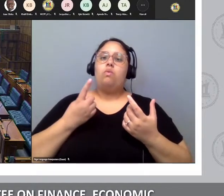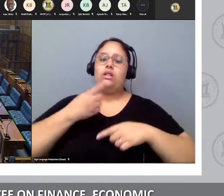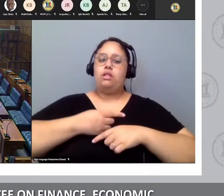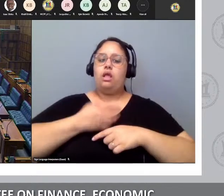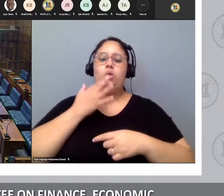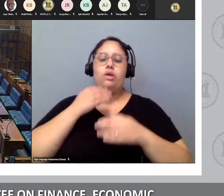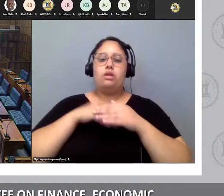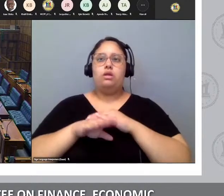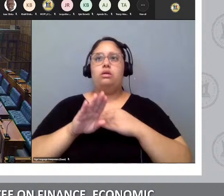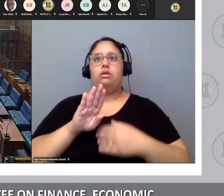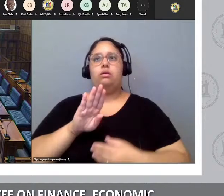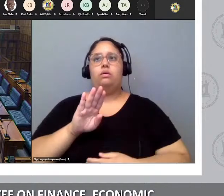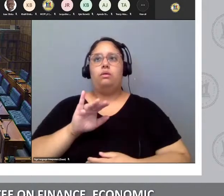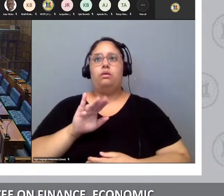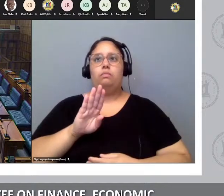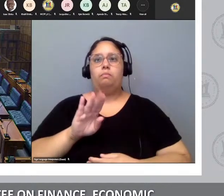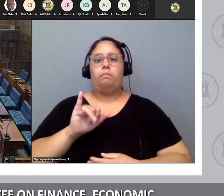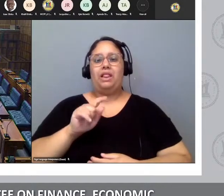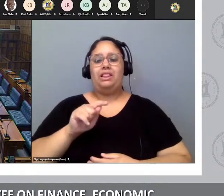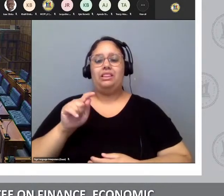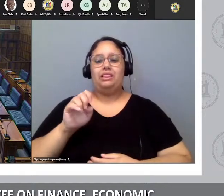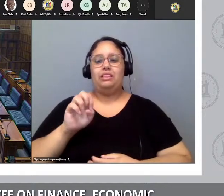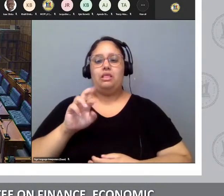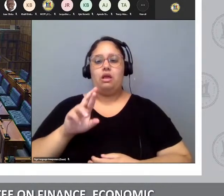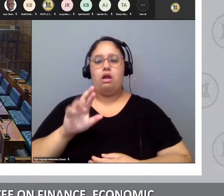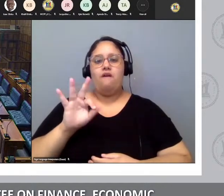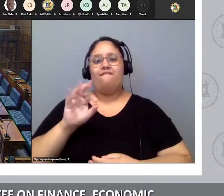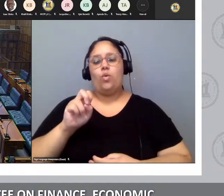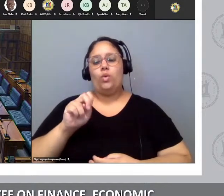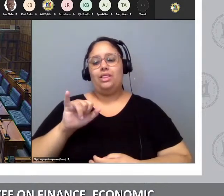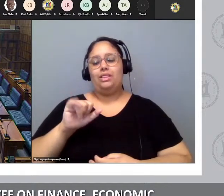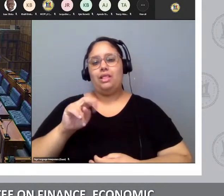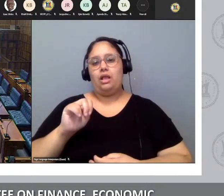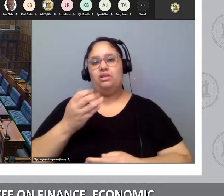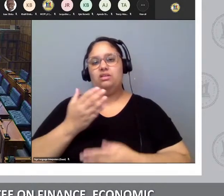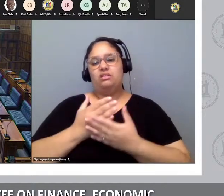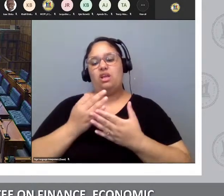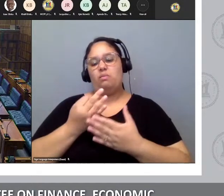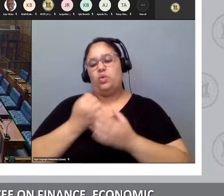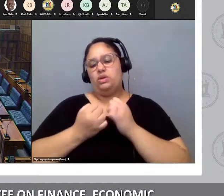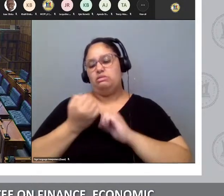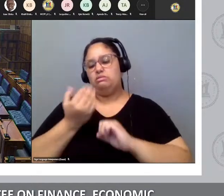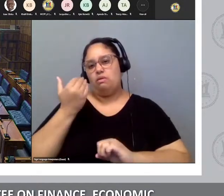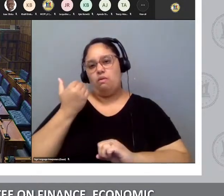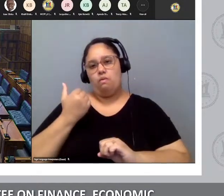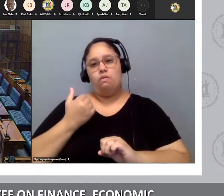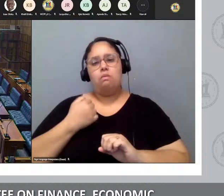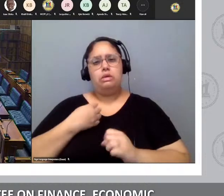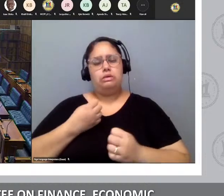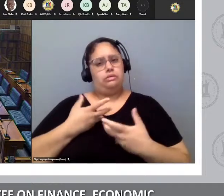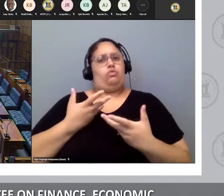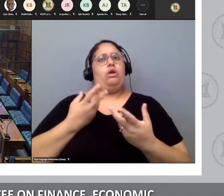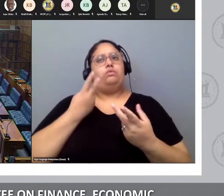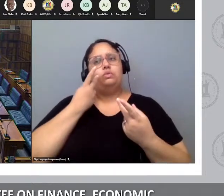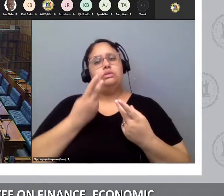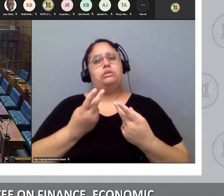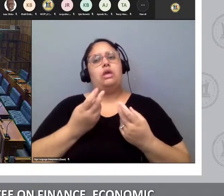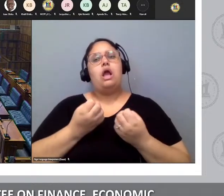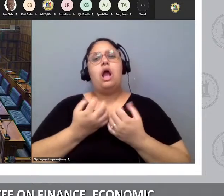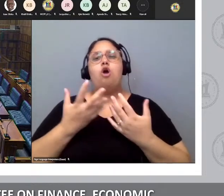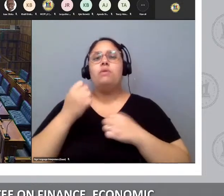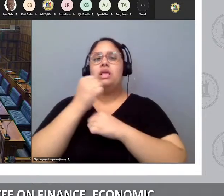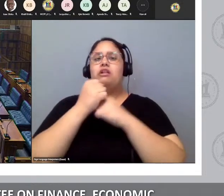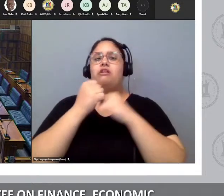some three four years ago and there's uh I was I was quite surprised by the amount of INF